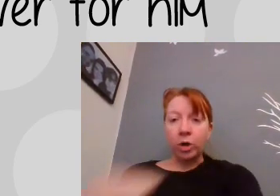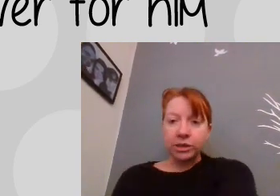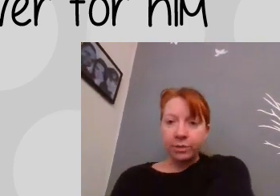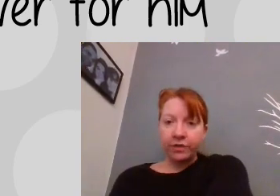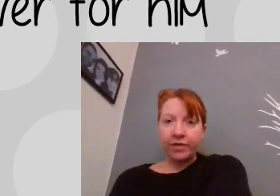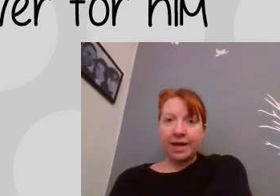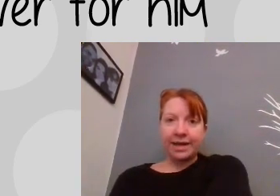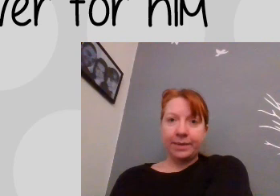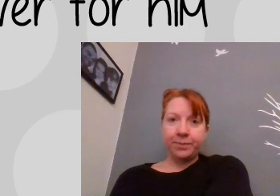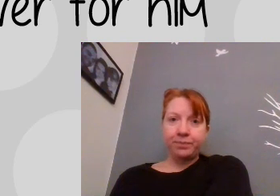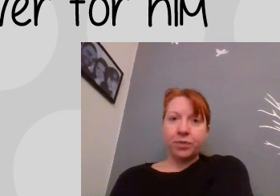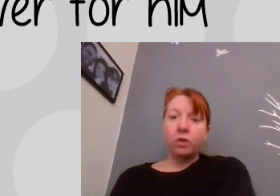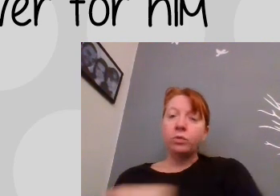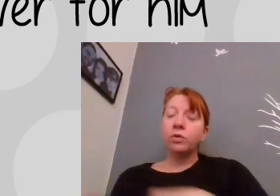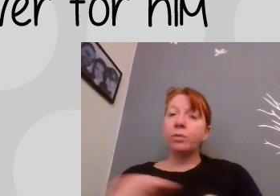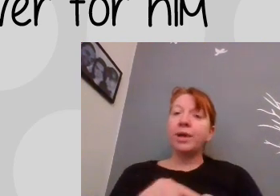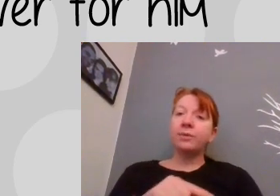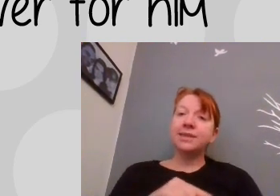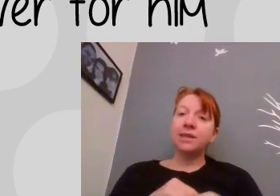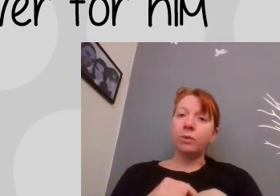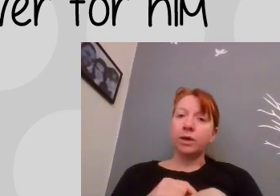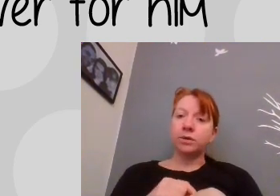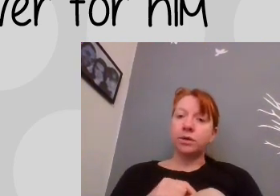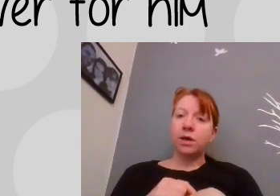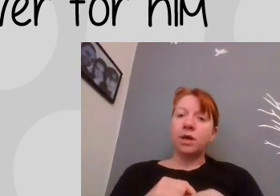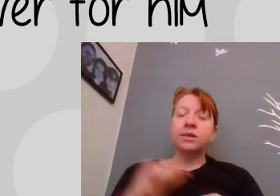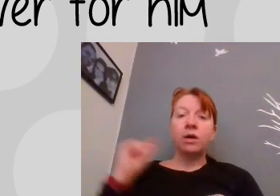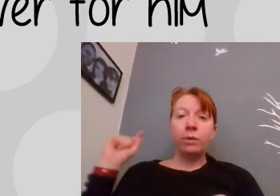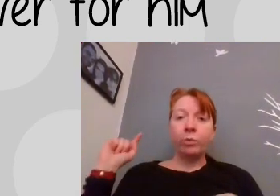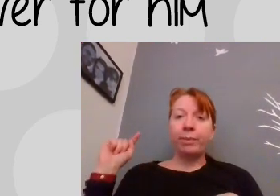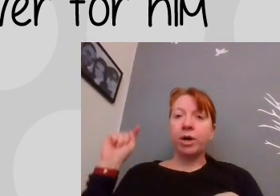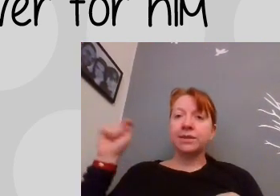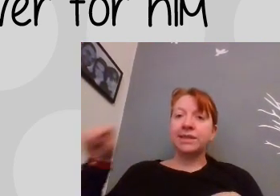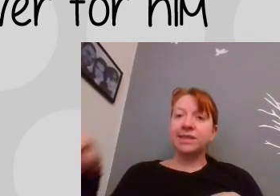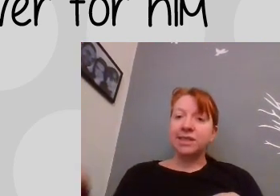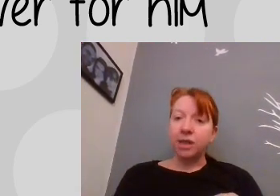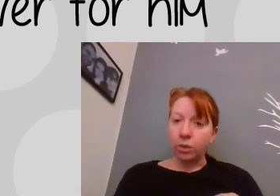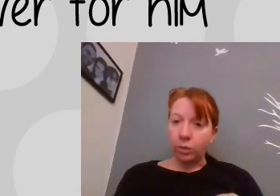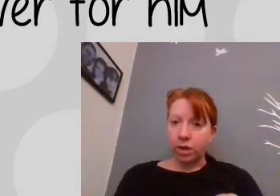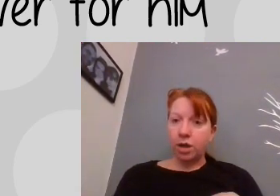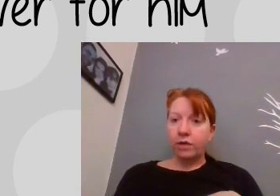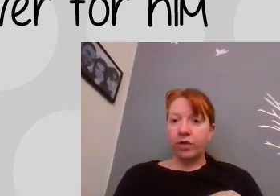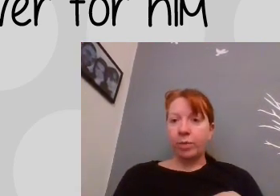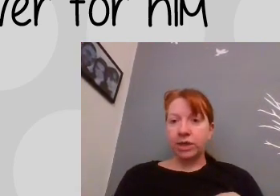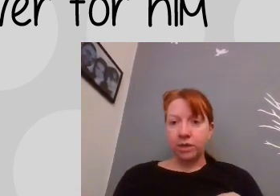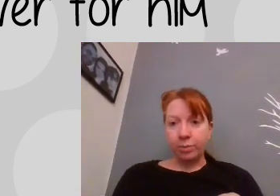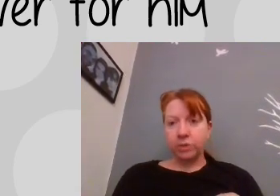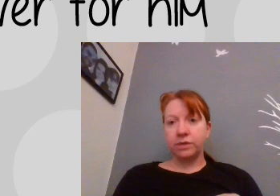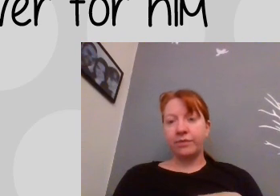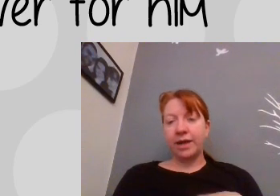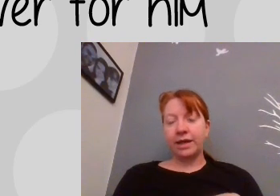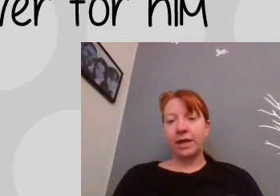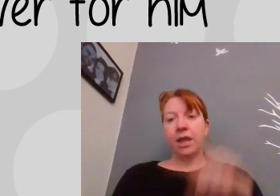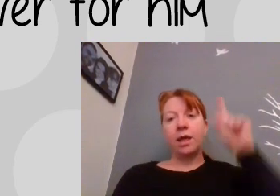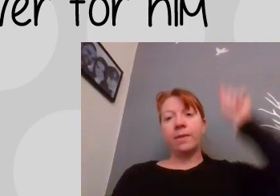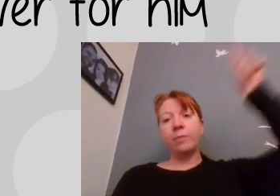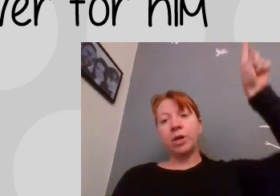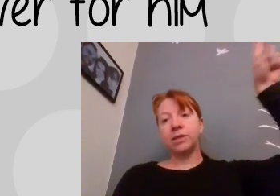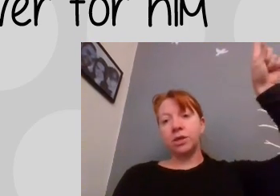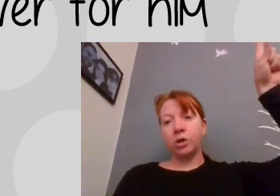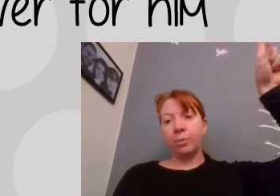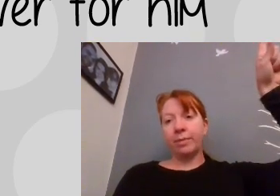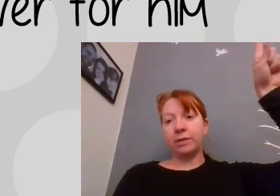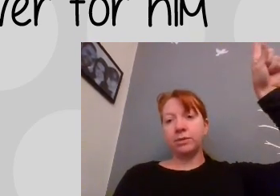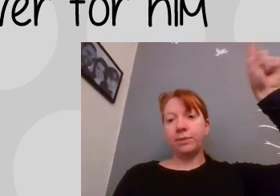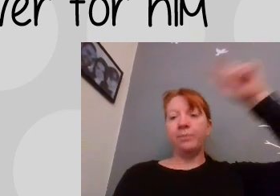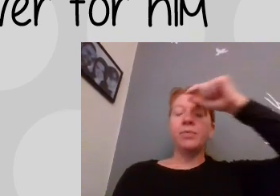is at the bottom of a valley, whose watch will be going slower. Time will be passing slower for the person at the bottom of the valley than the